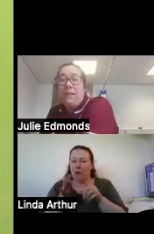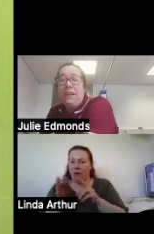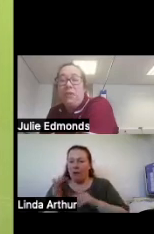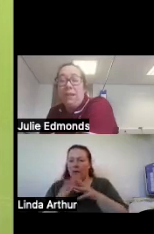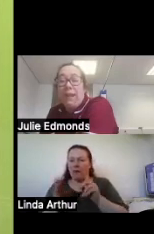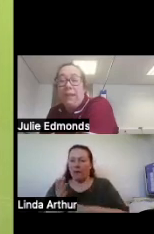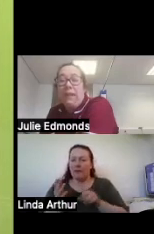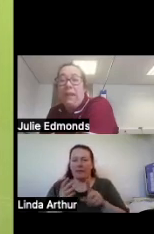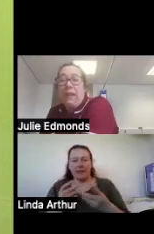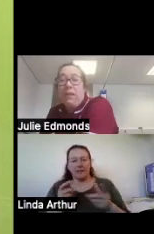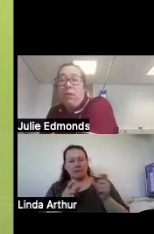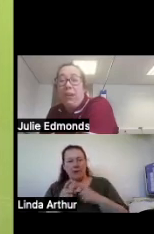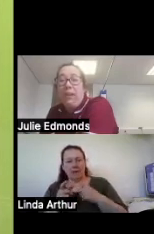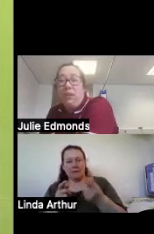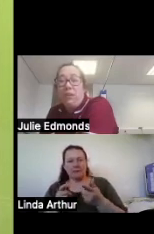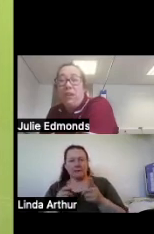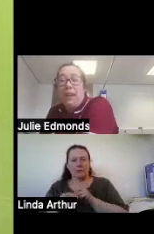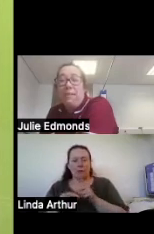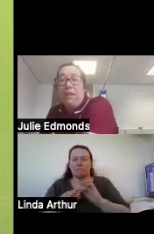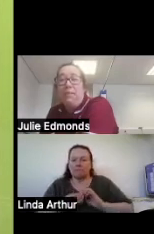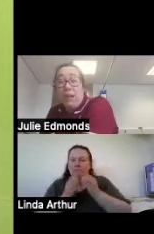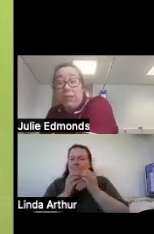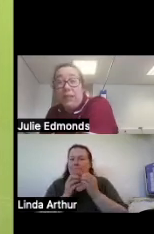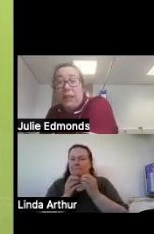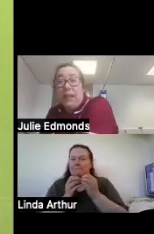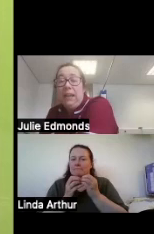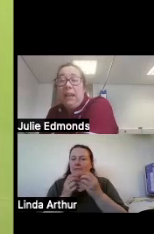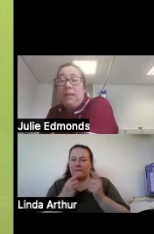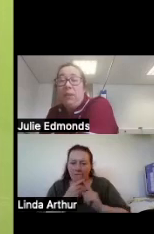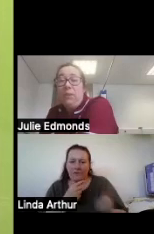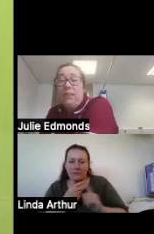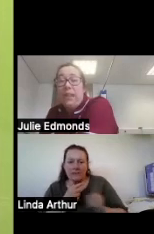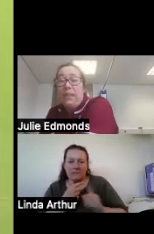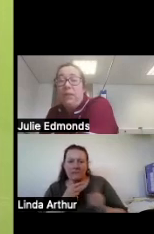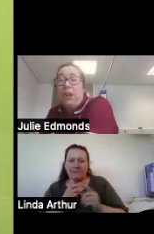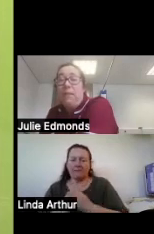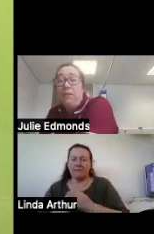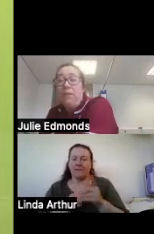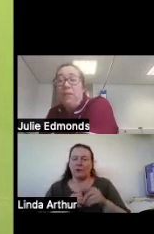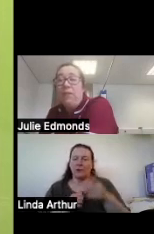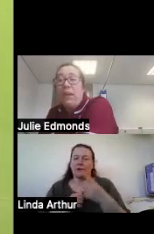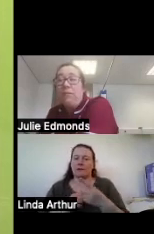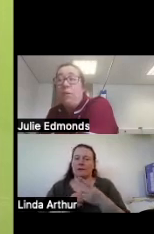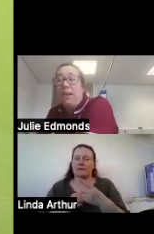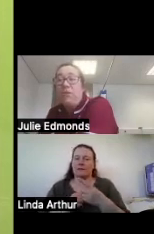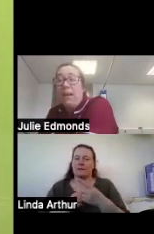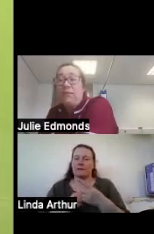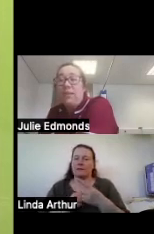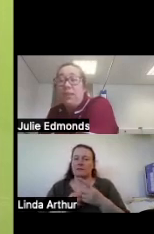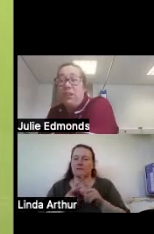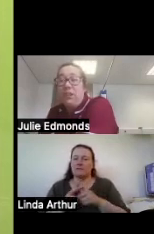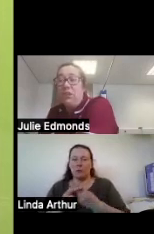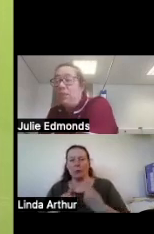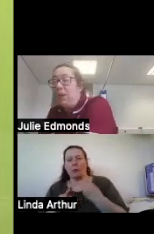that adrenaline is what can cause frequency. We always say that when you come out of those quick